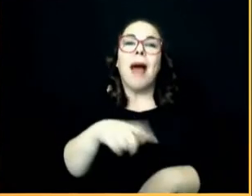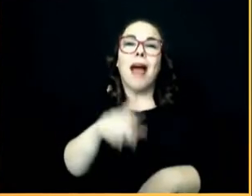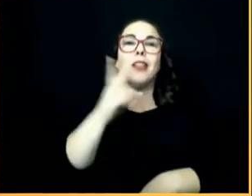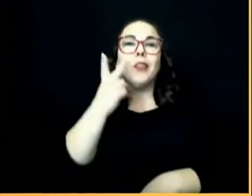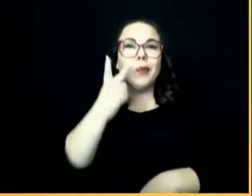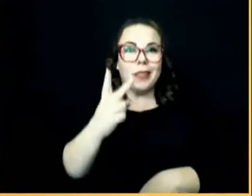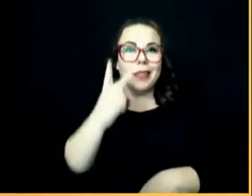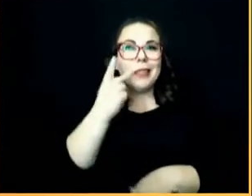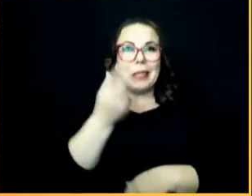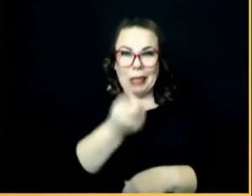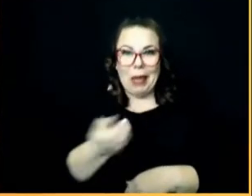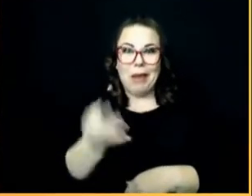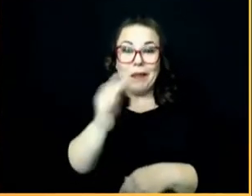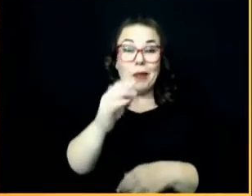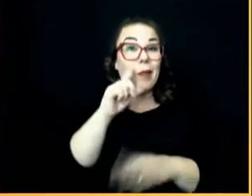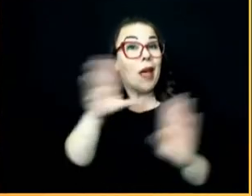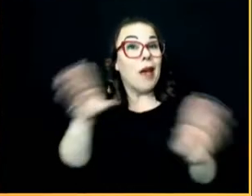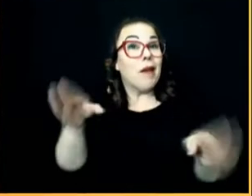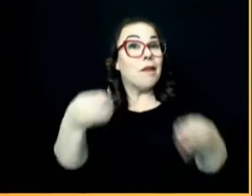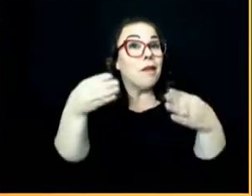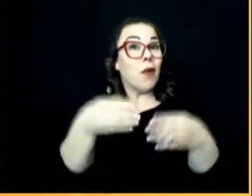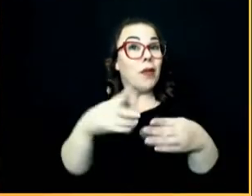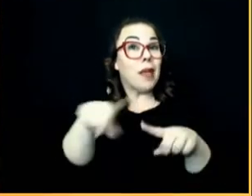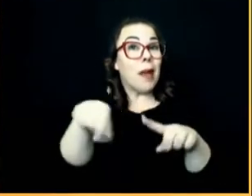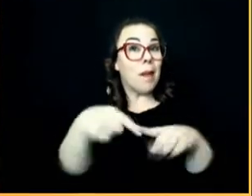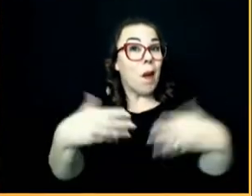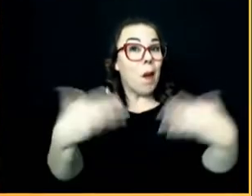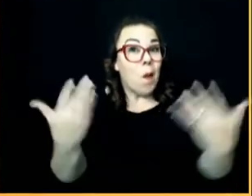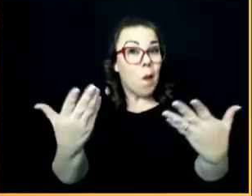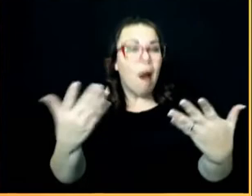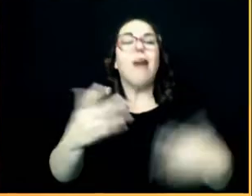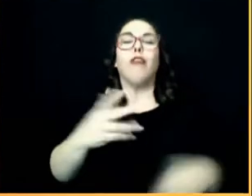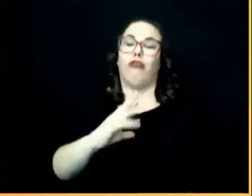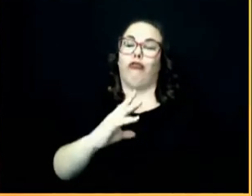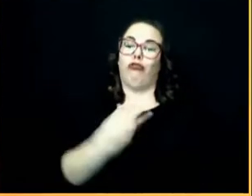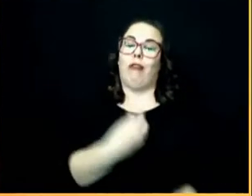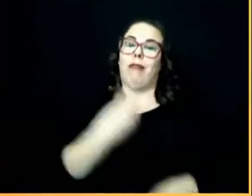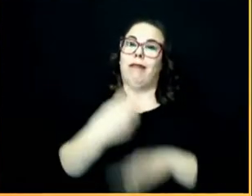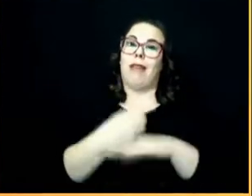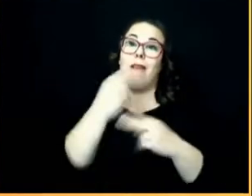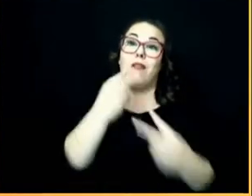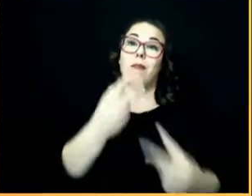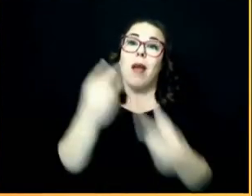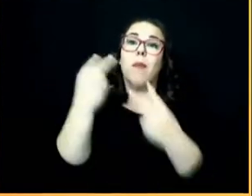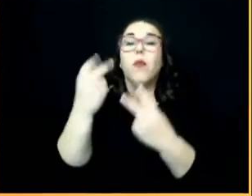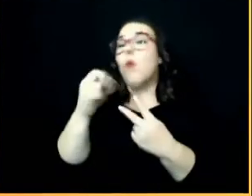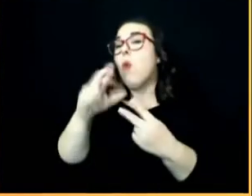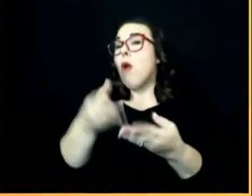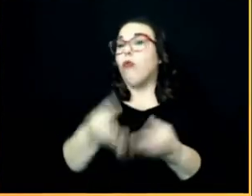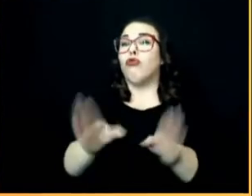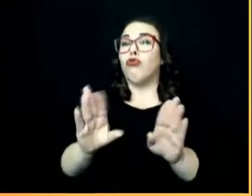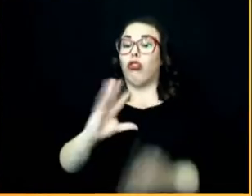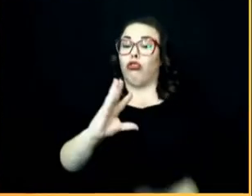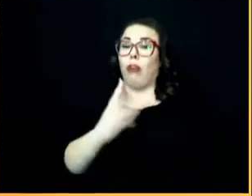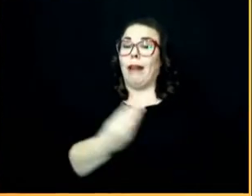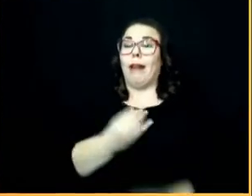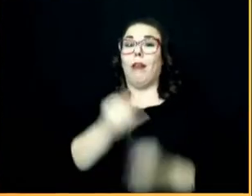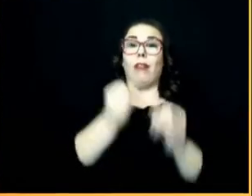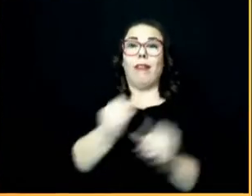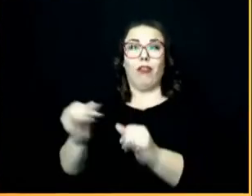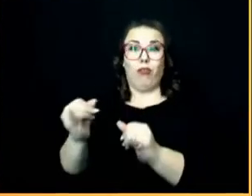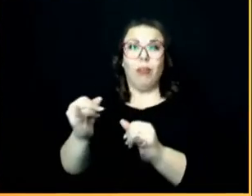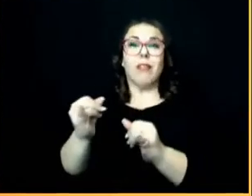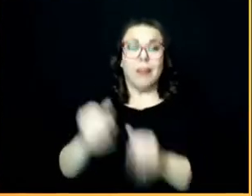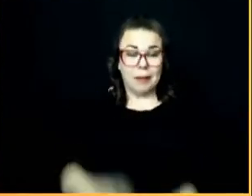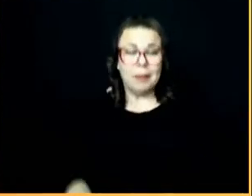on those that focus on Trans Day Remembrance or on trans people. So this first one I thought was really funny or interesting,